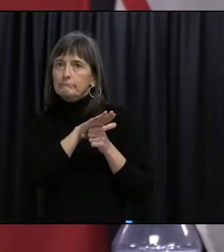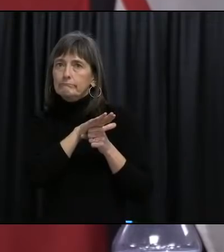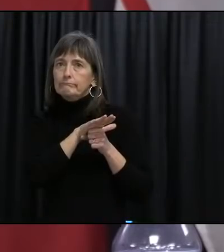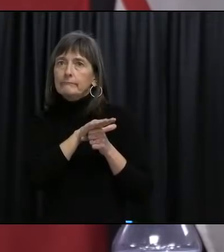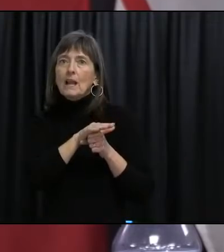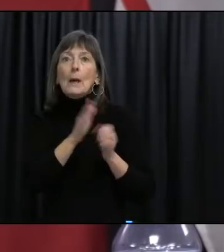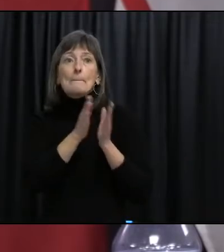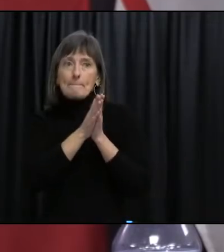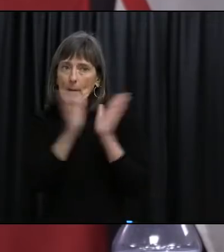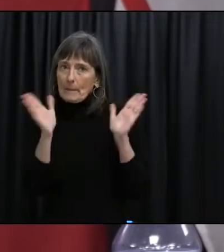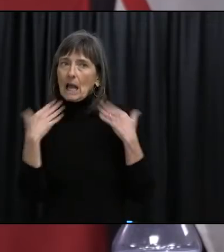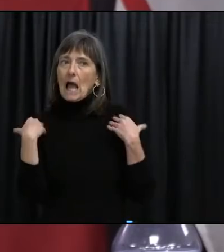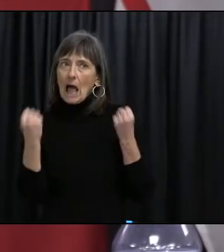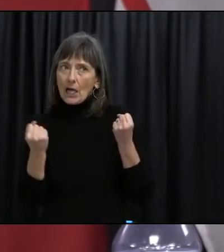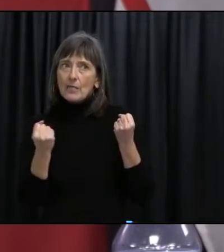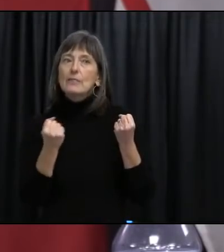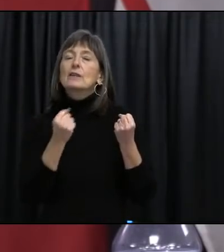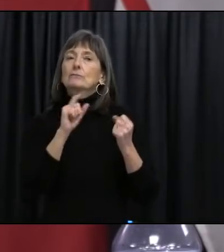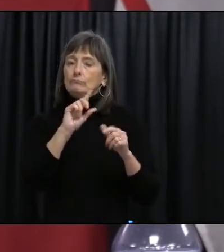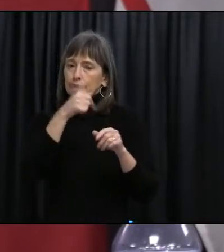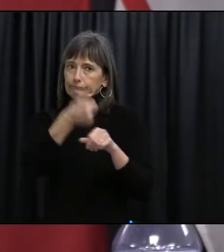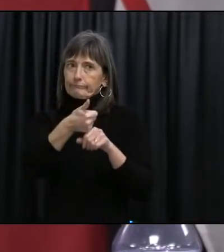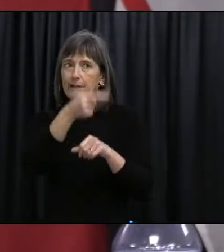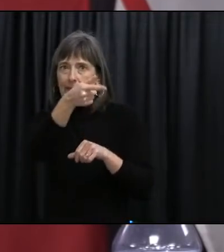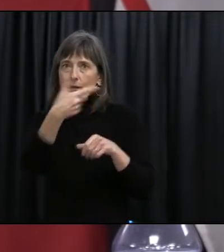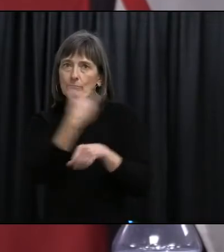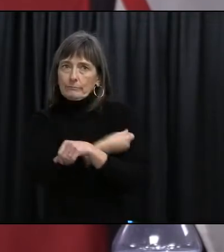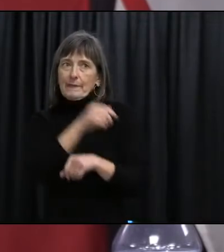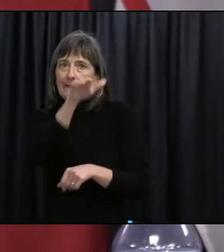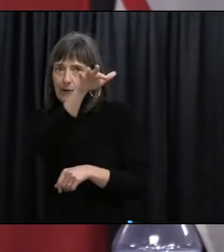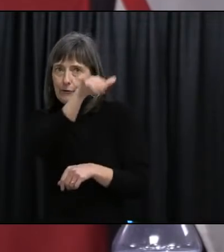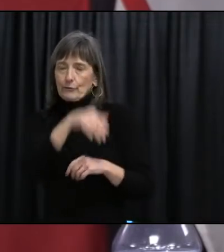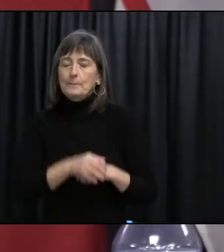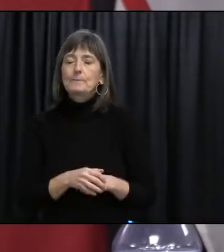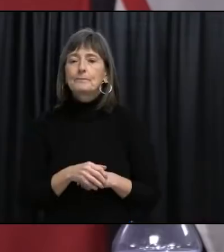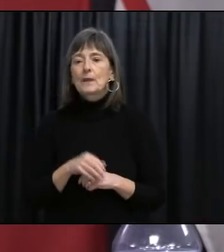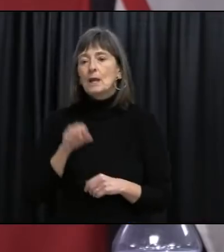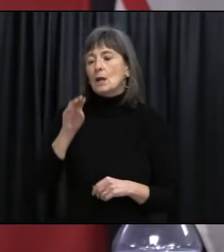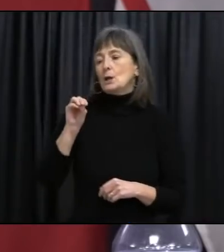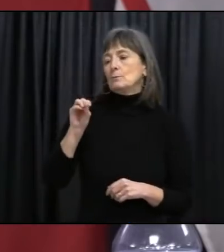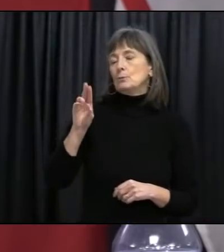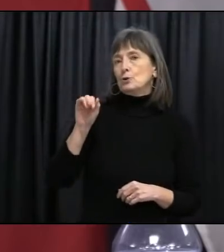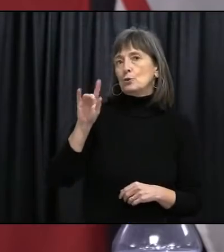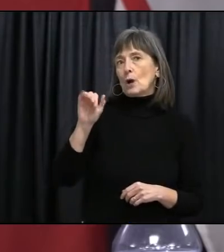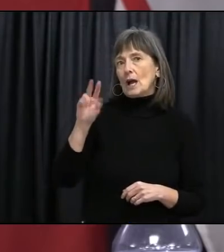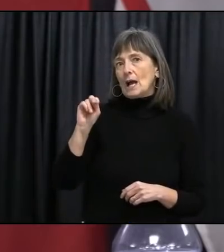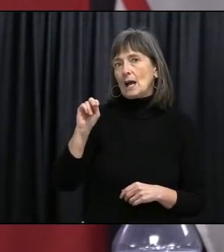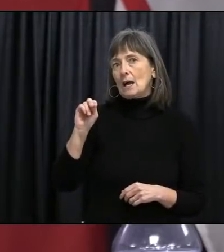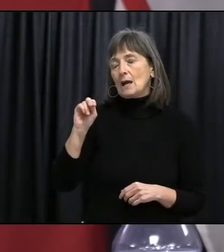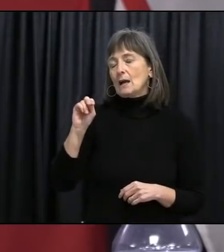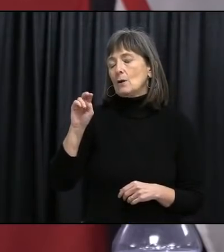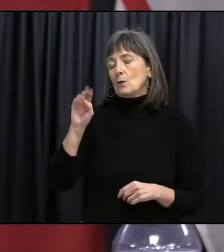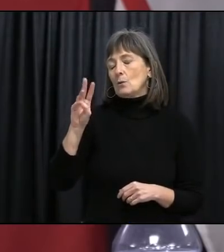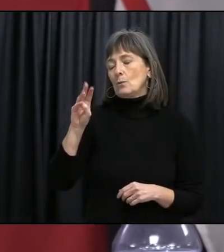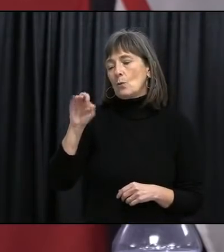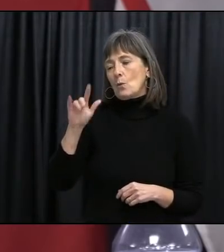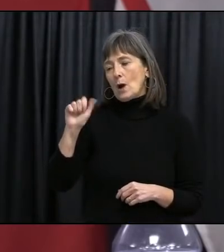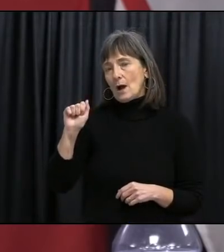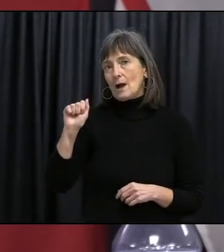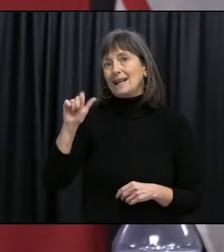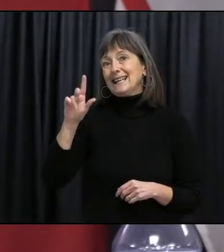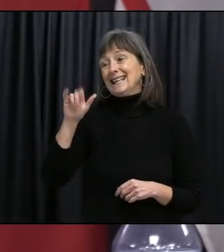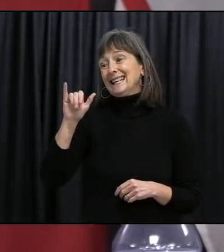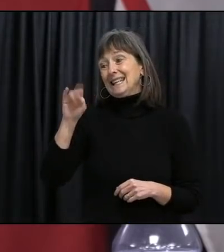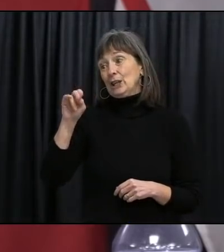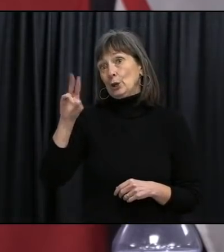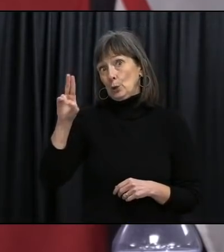up public health and provide it locally. The Mushwa Innu First Nation are currently trying to come